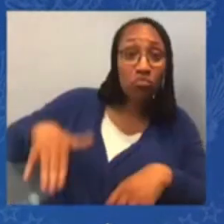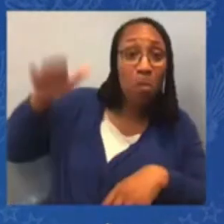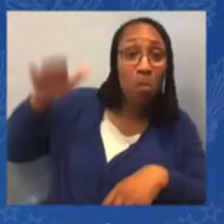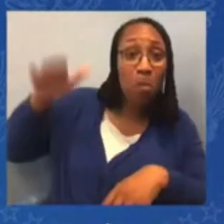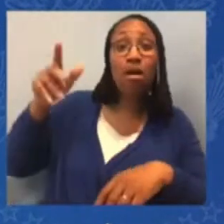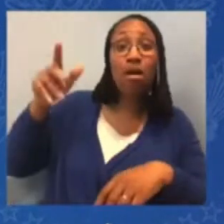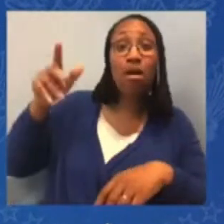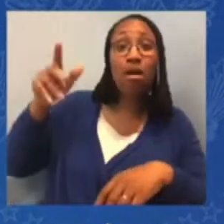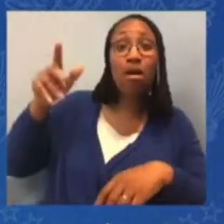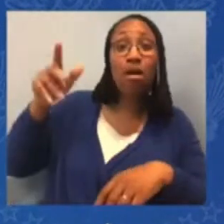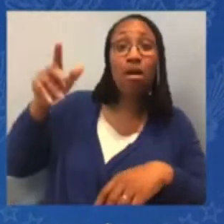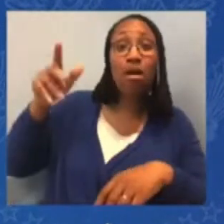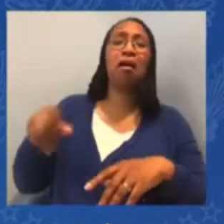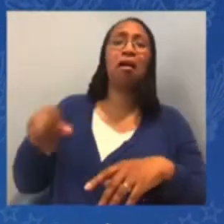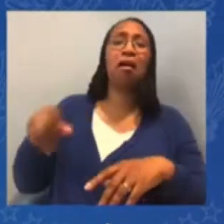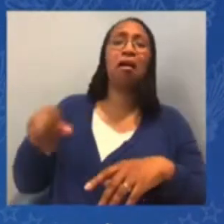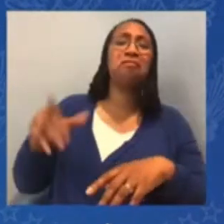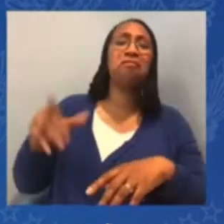Republican,